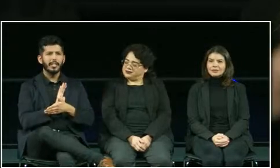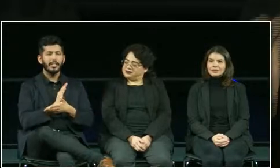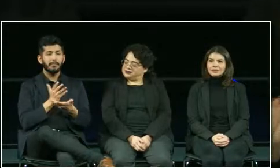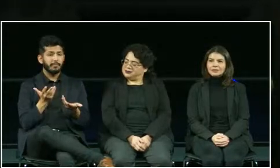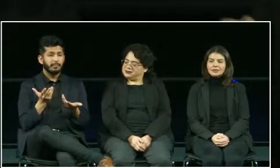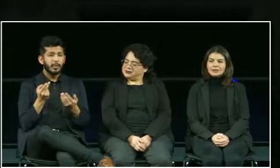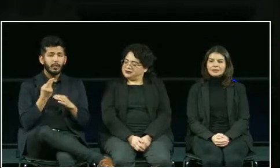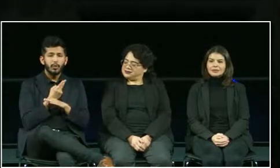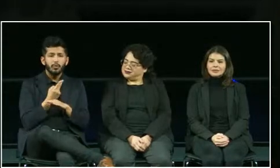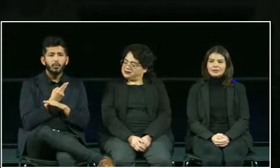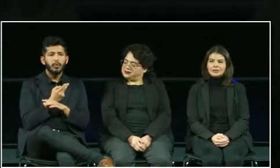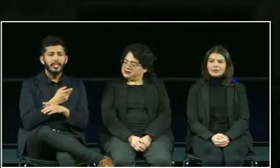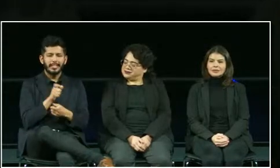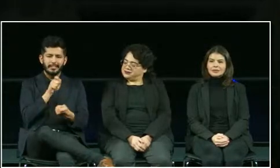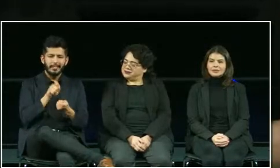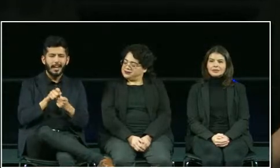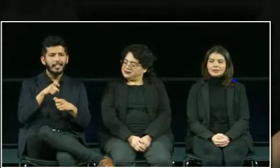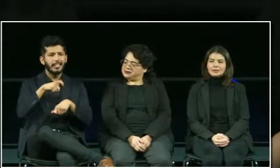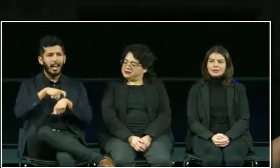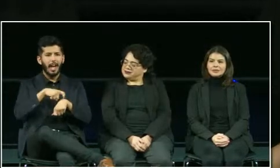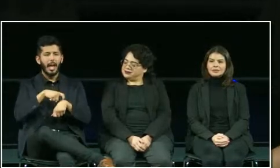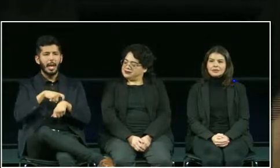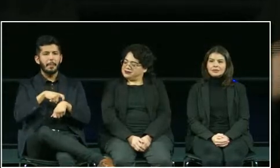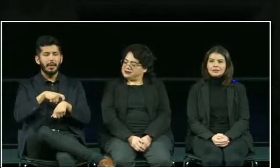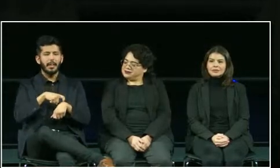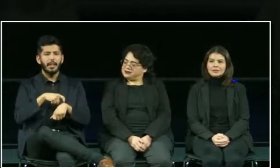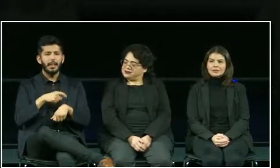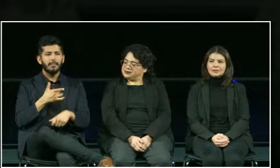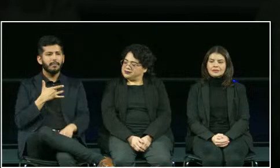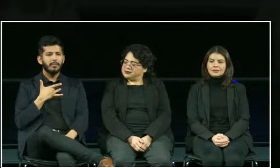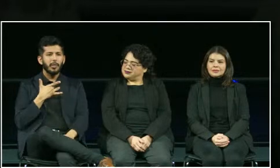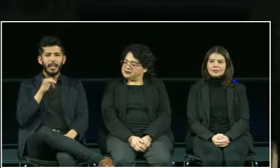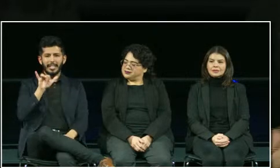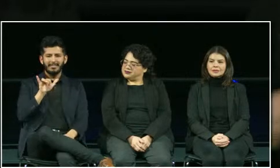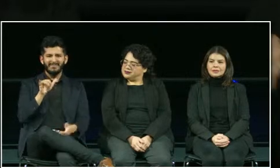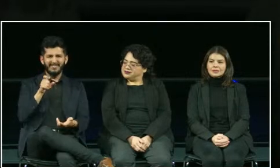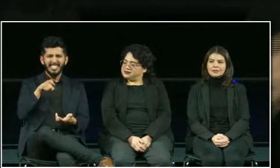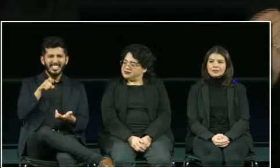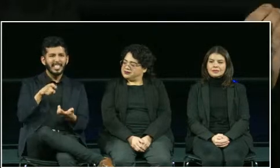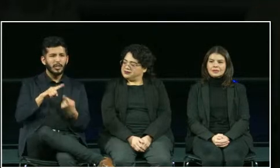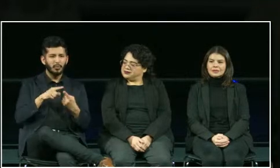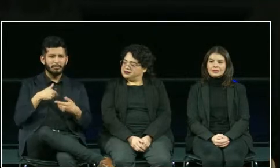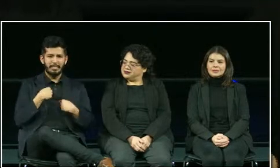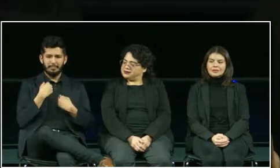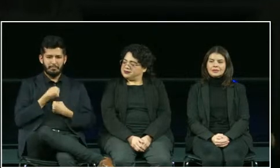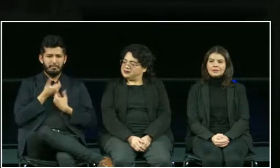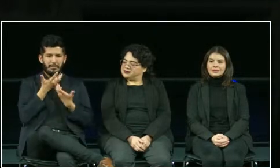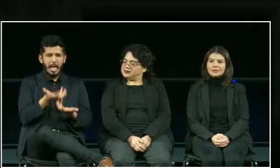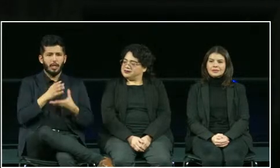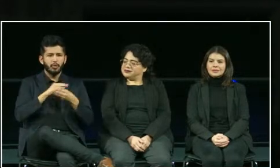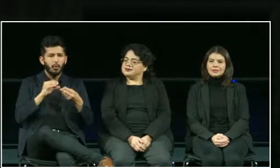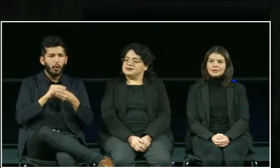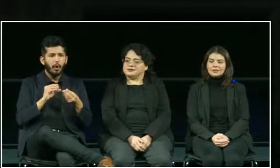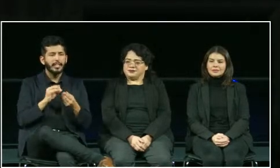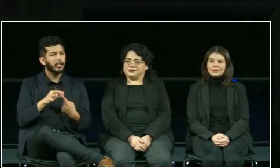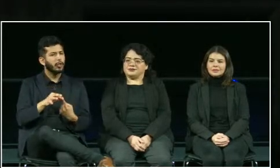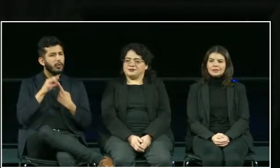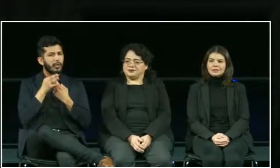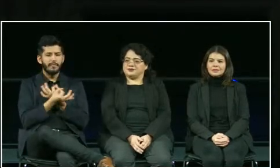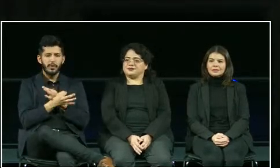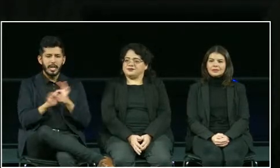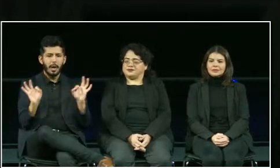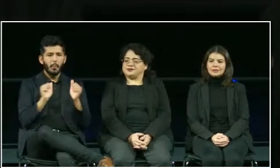use exactly the time I feel I need to tell the story, and this is the big freedom of a short